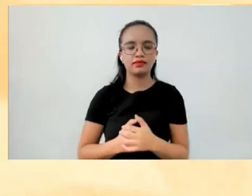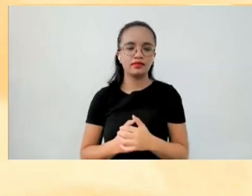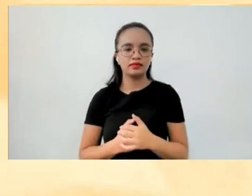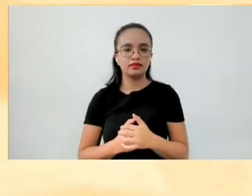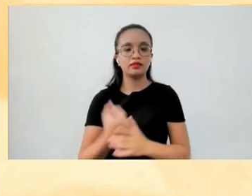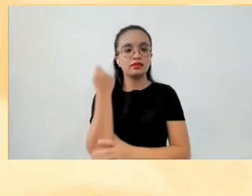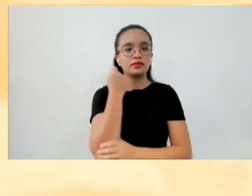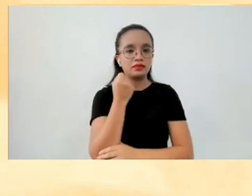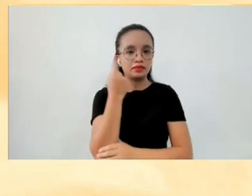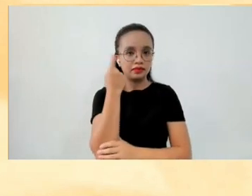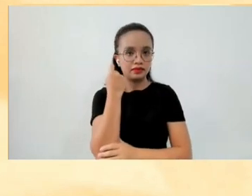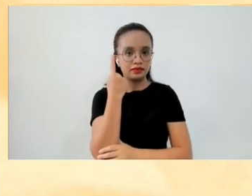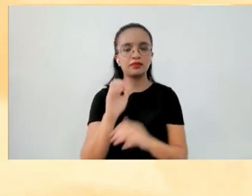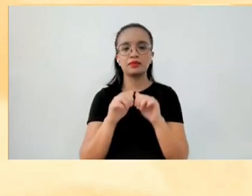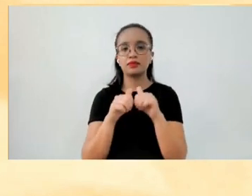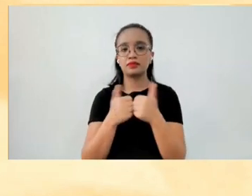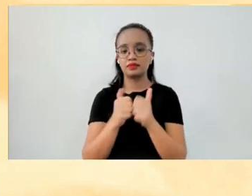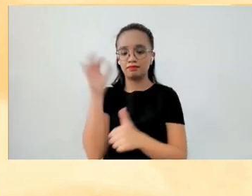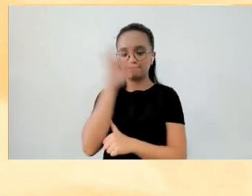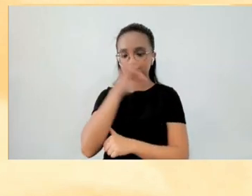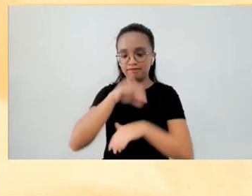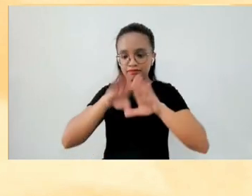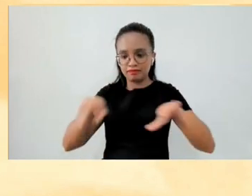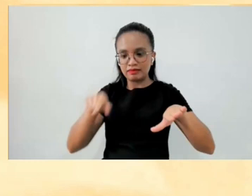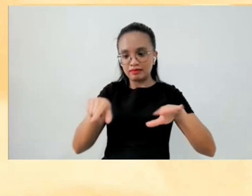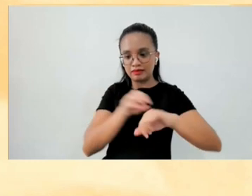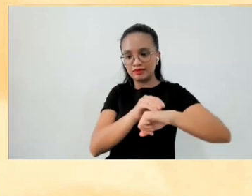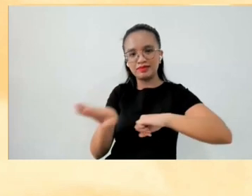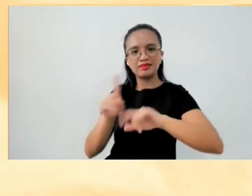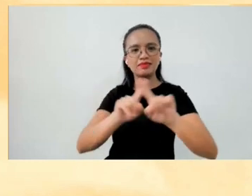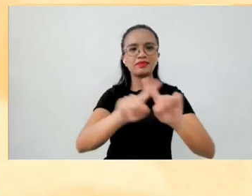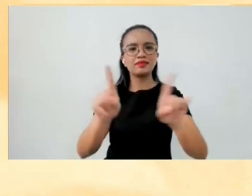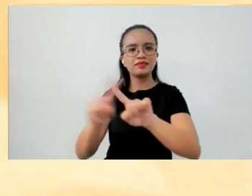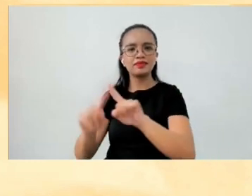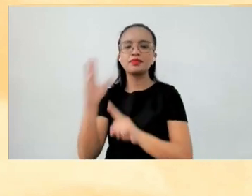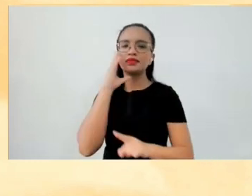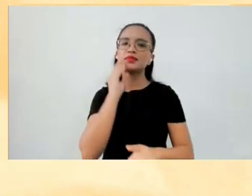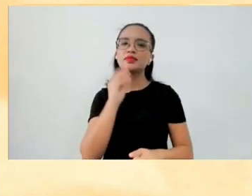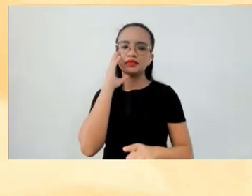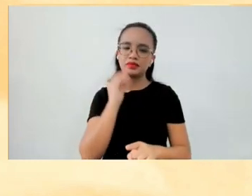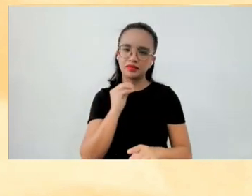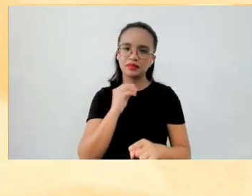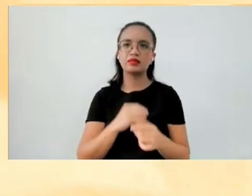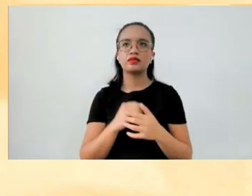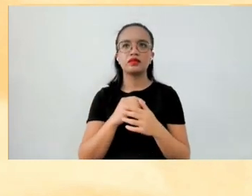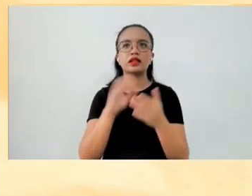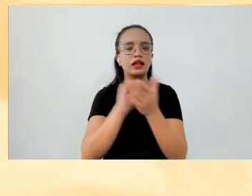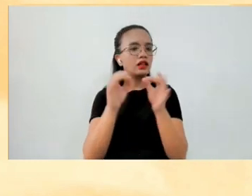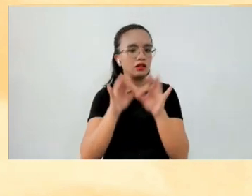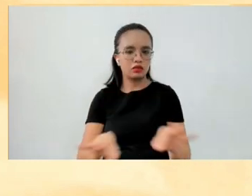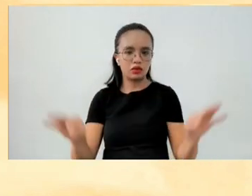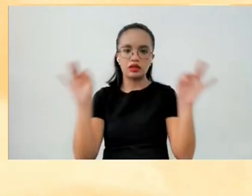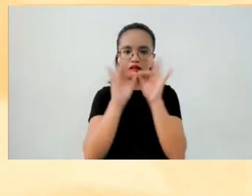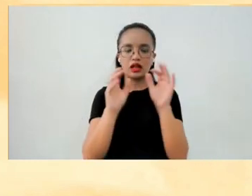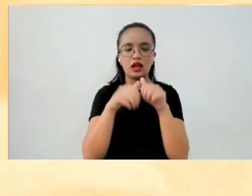Understanding how Filipino children are being affected by different adverse experiences is an integral part of